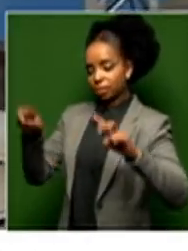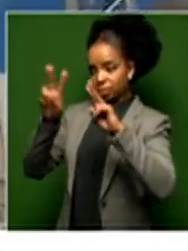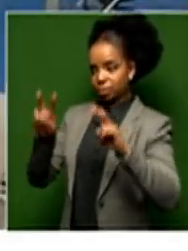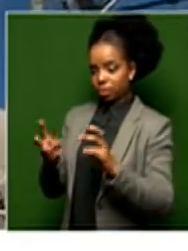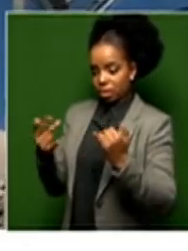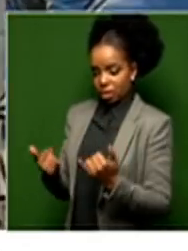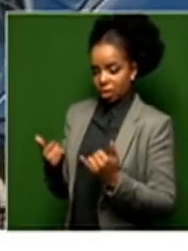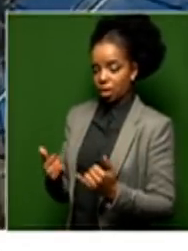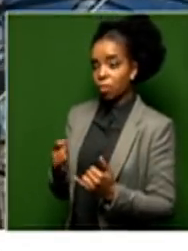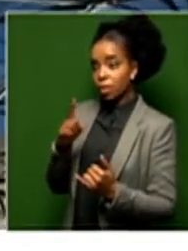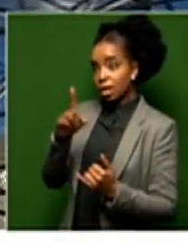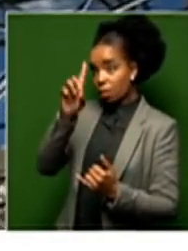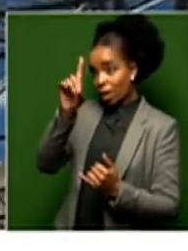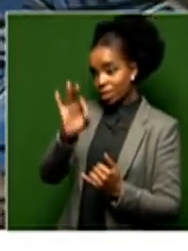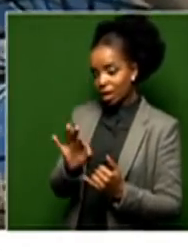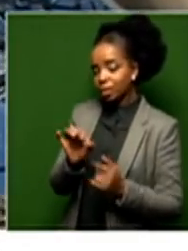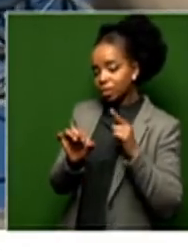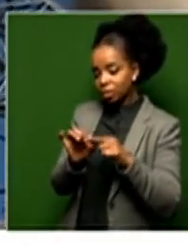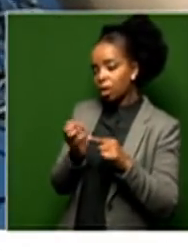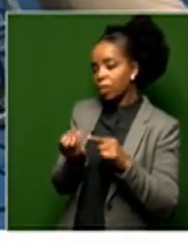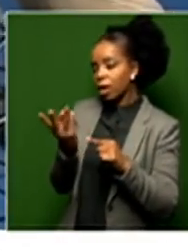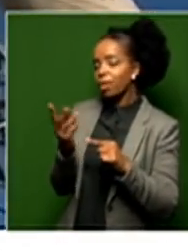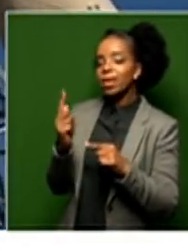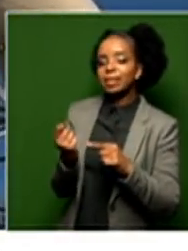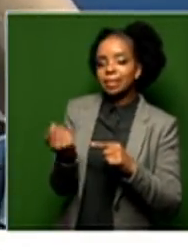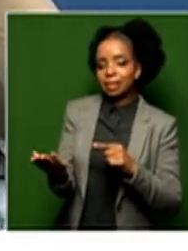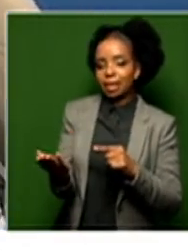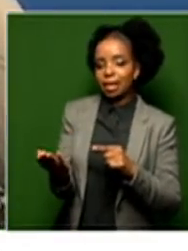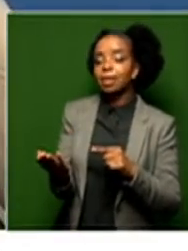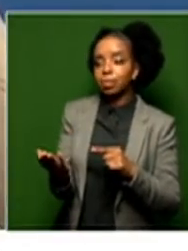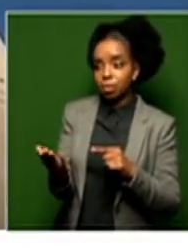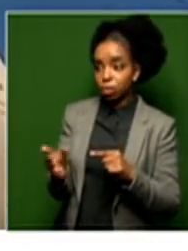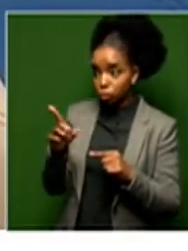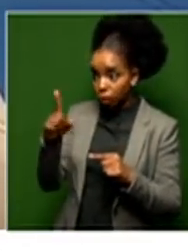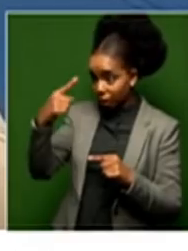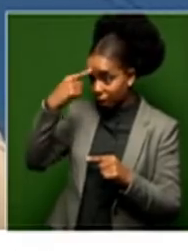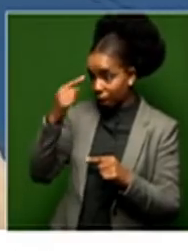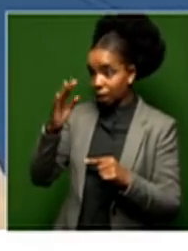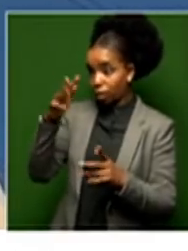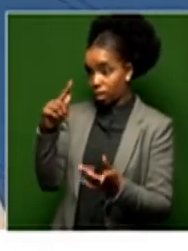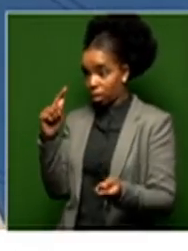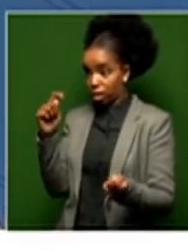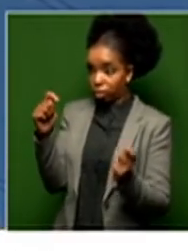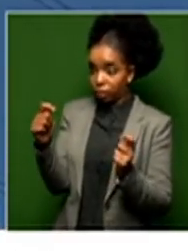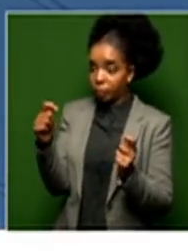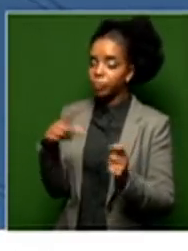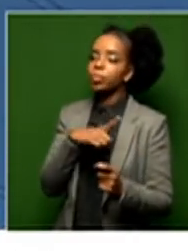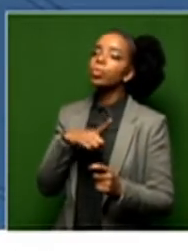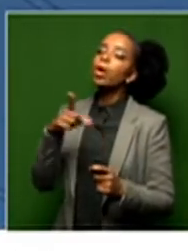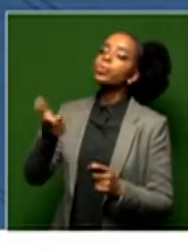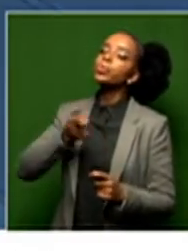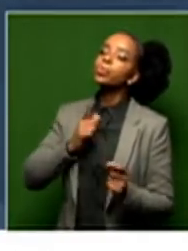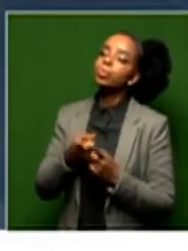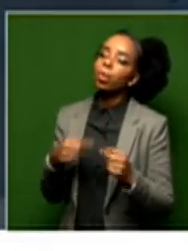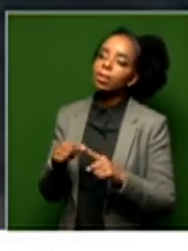tender. Now, do you think we're on the road to real reform, given what you've told us about the